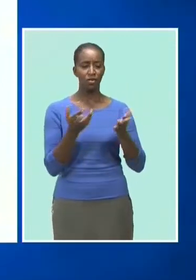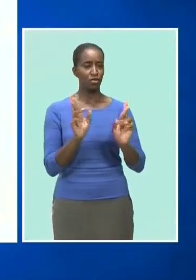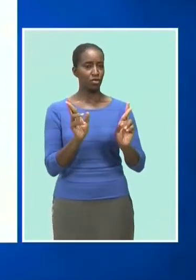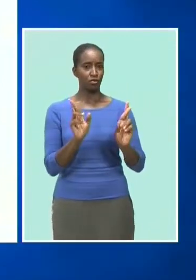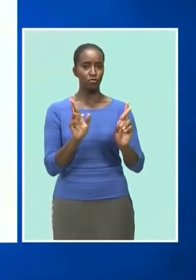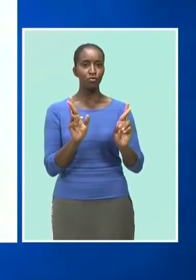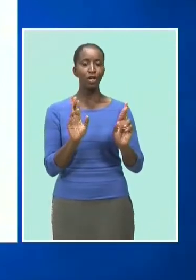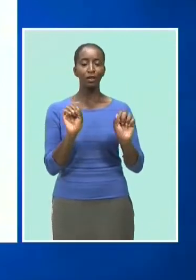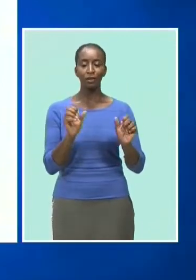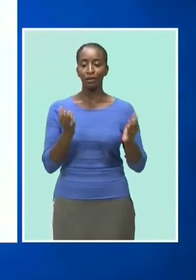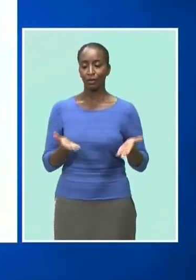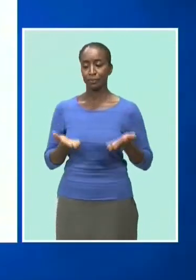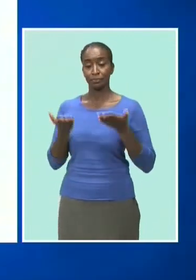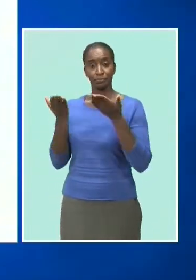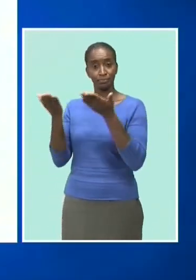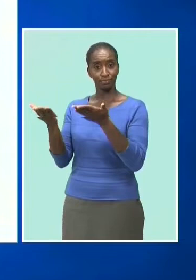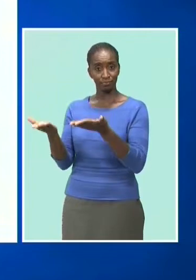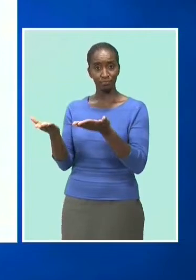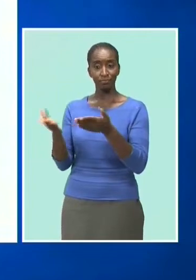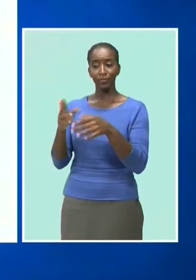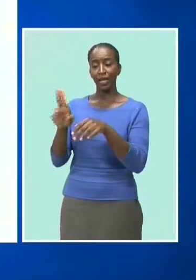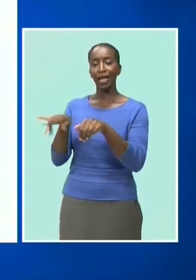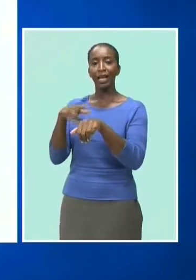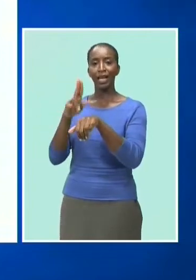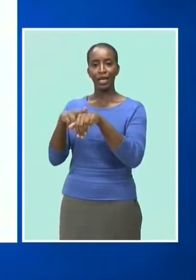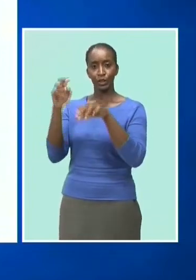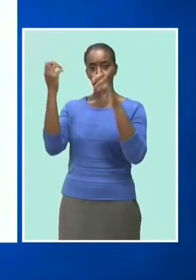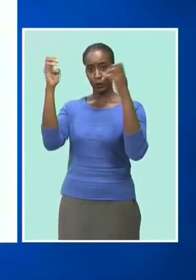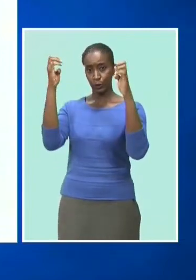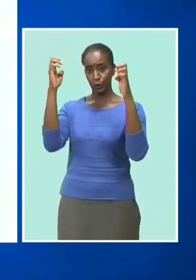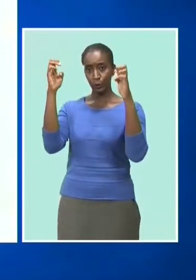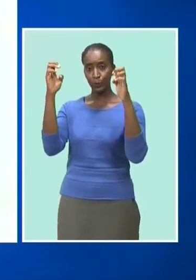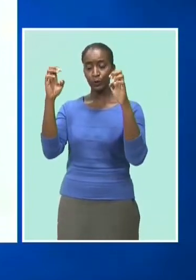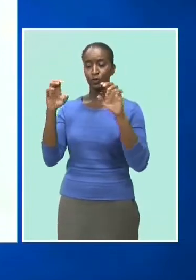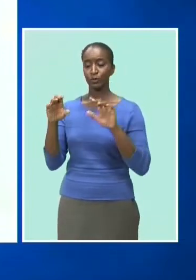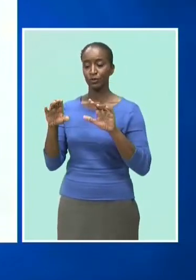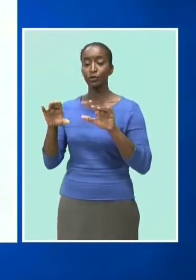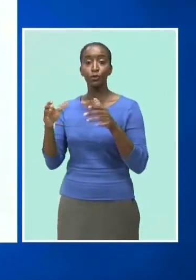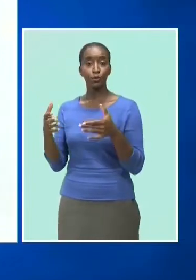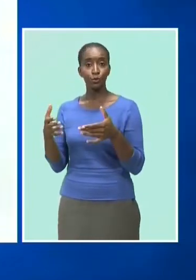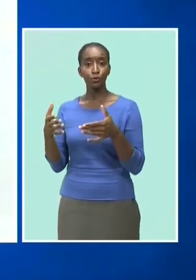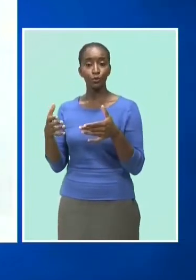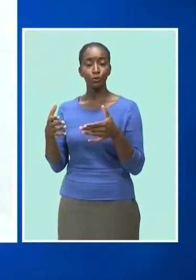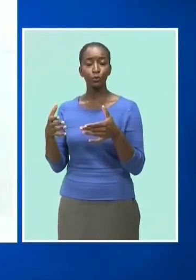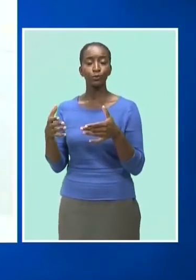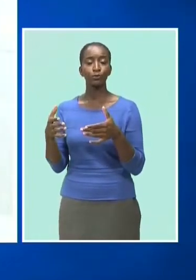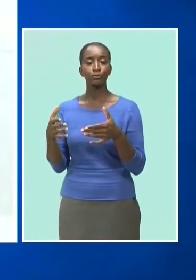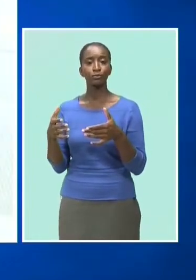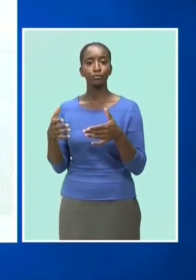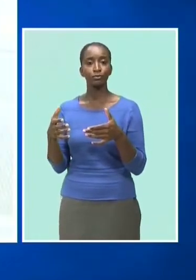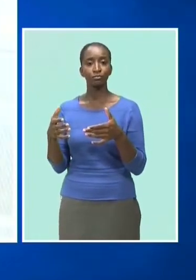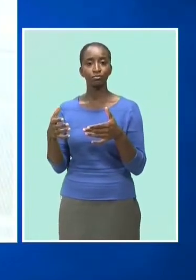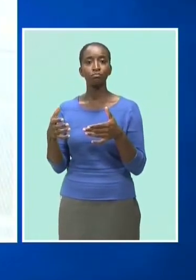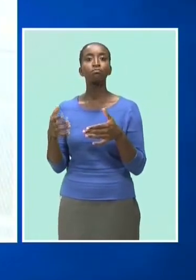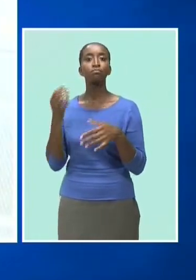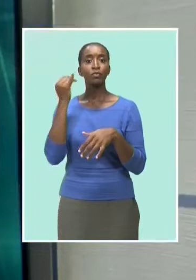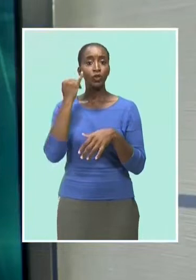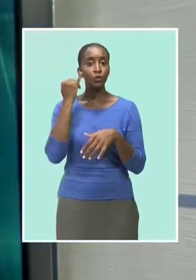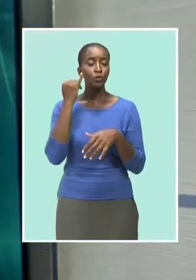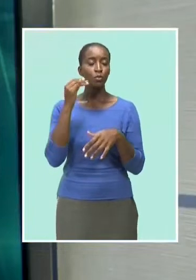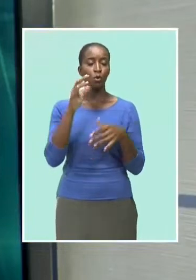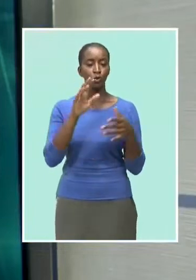to submit the information to the National Emergency Operating Center when it is activated after a national